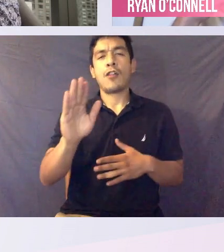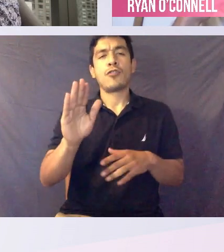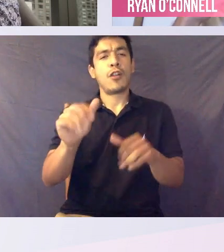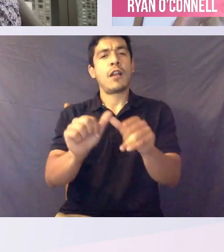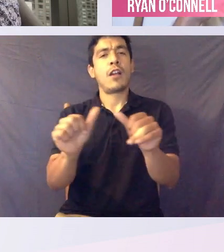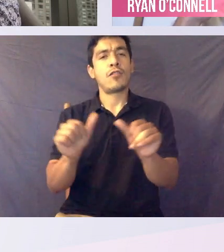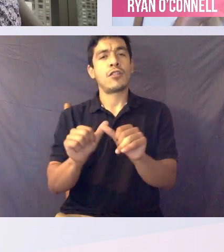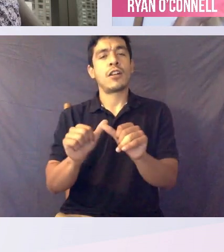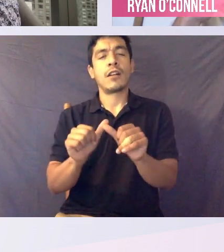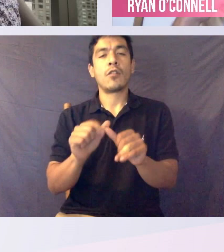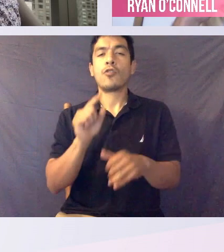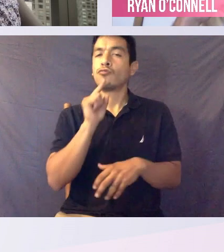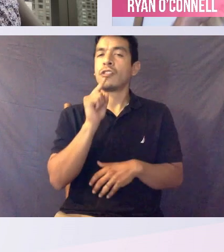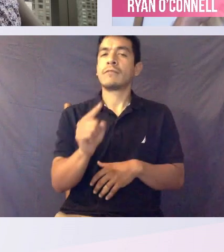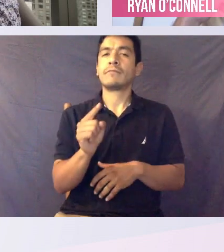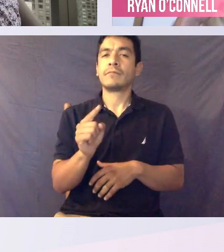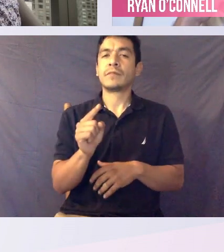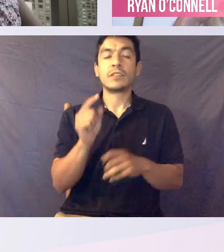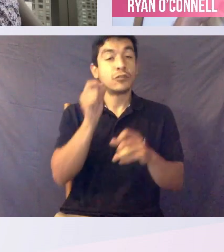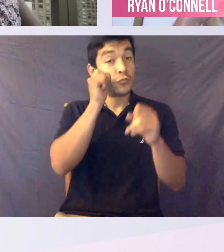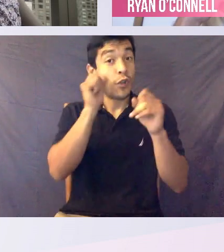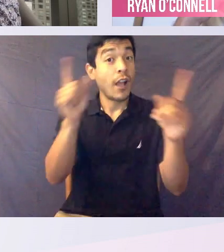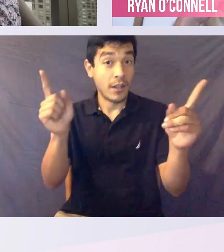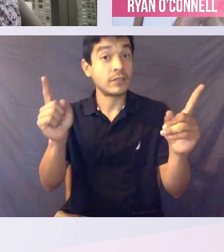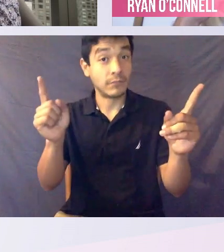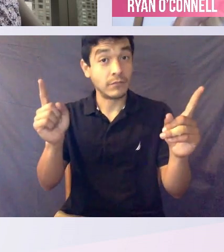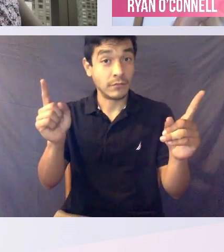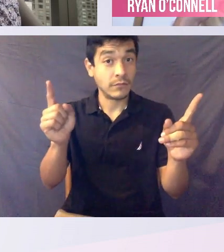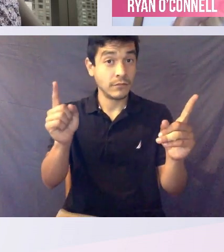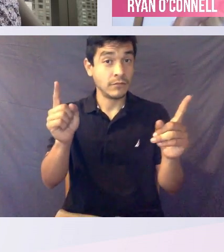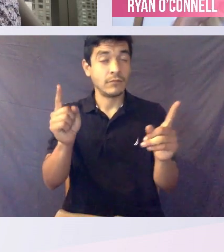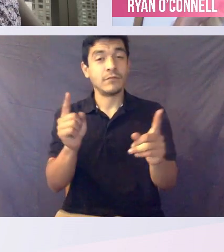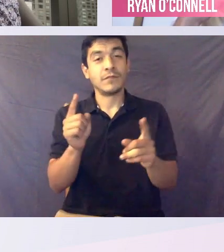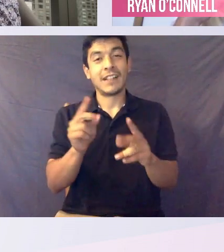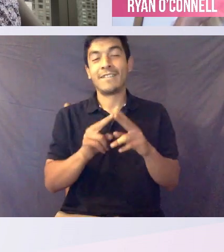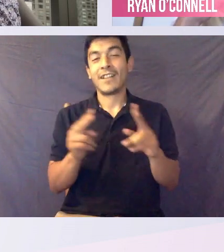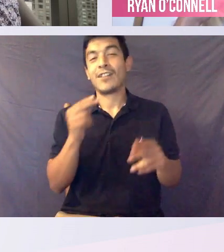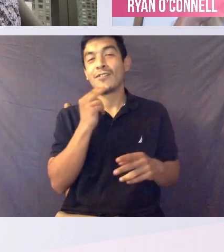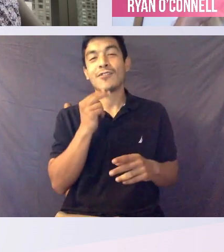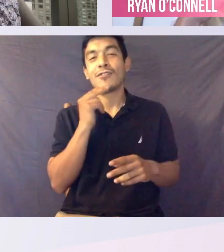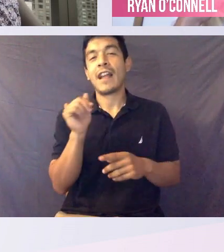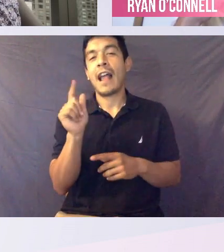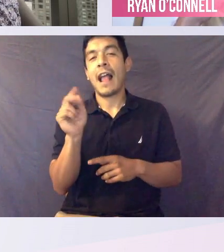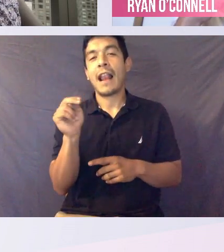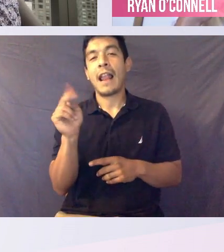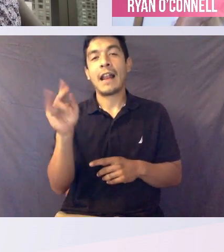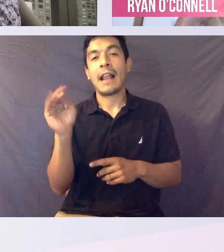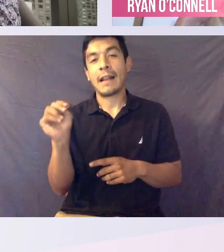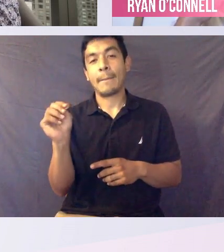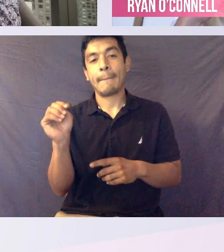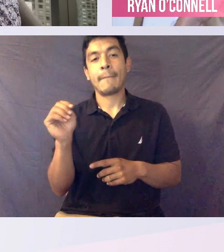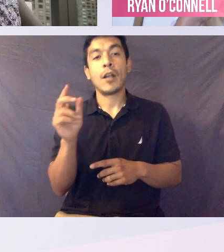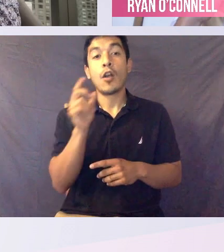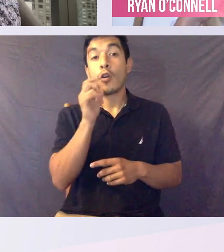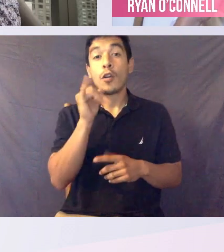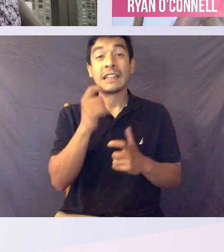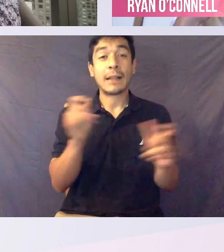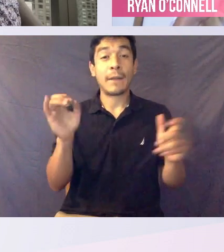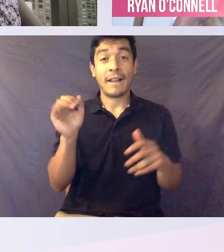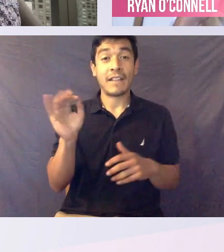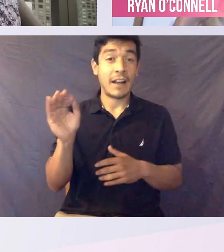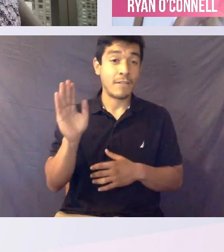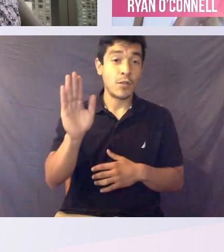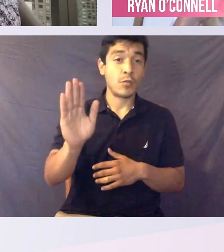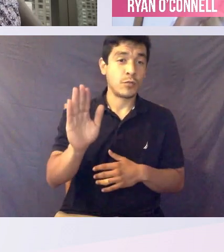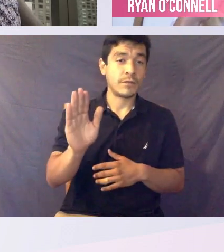was surprising the very cute Alan Kim, who is a big fan of yours.